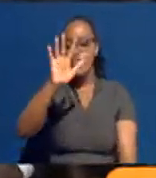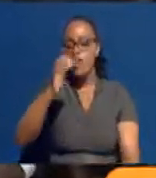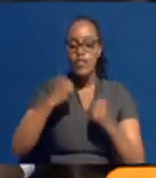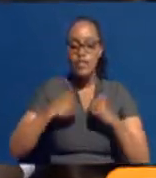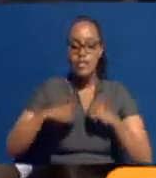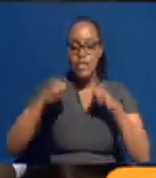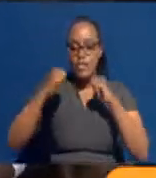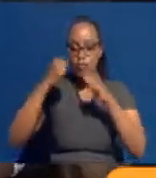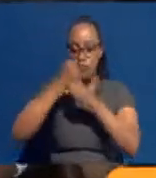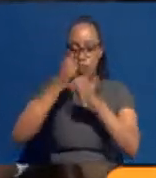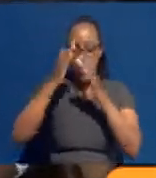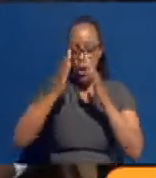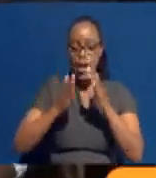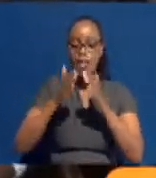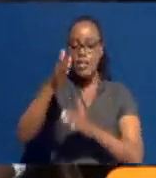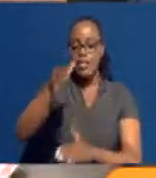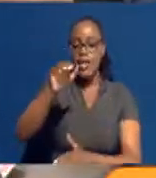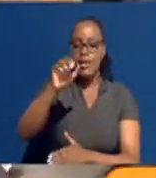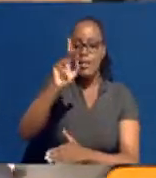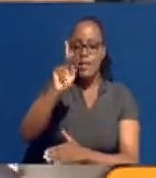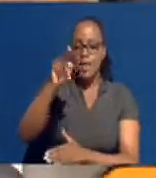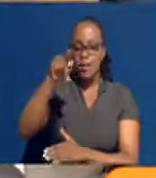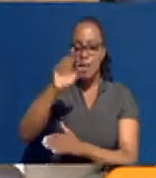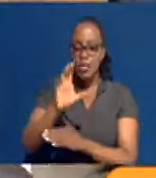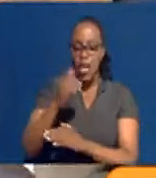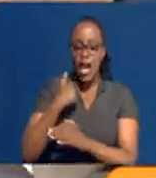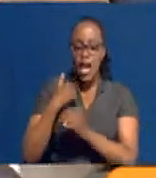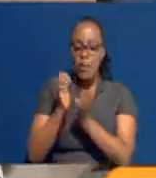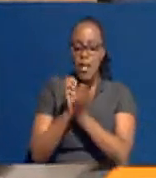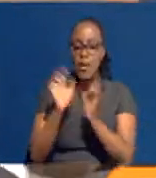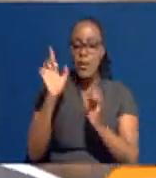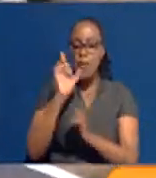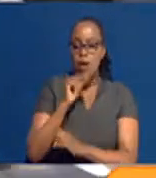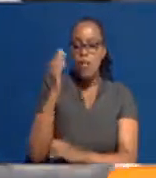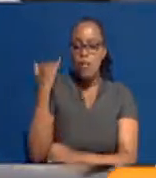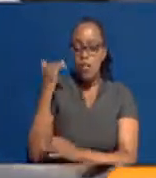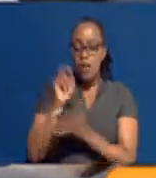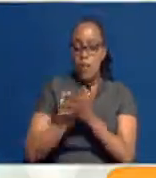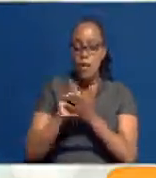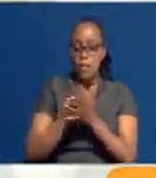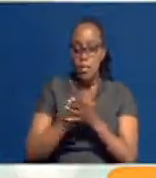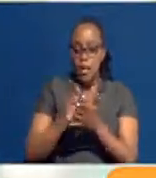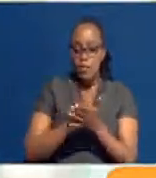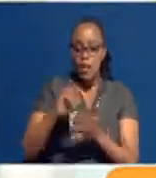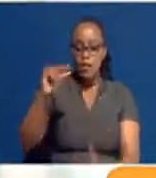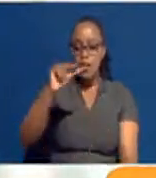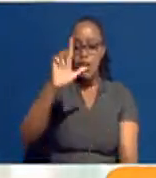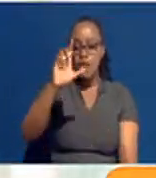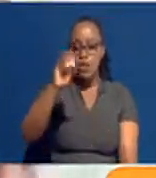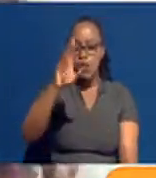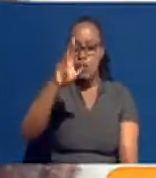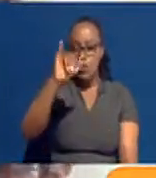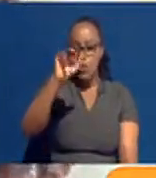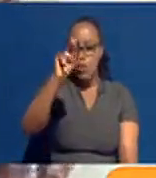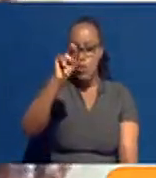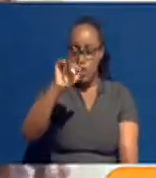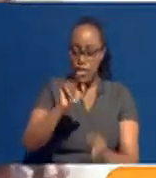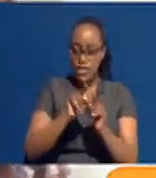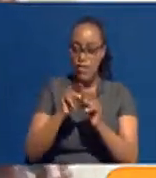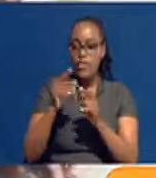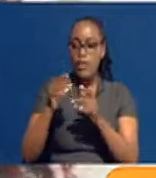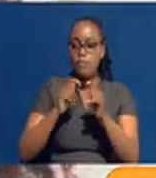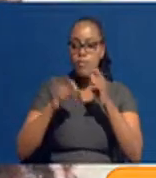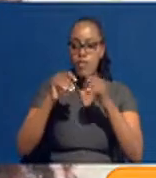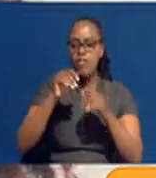of the KPC have now been acquitted. They are former company secretary Gloria Kafafa, former head of procurement